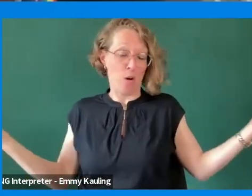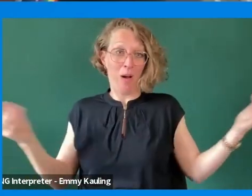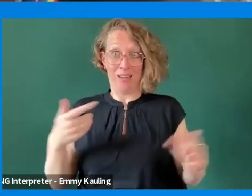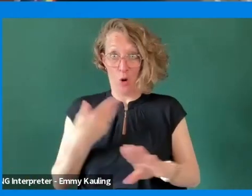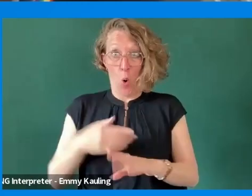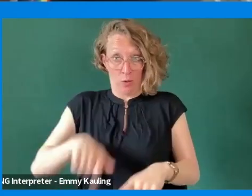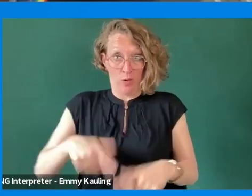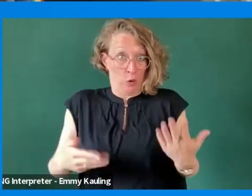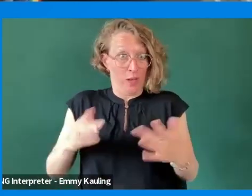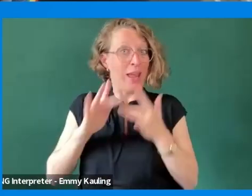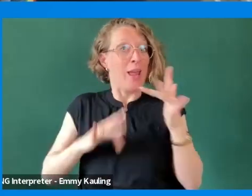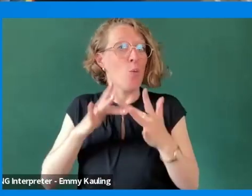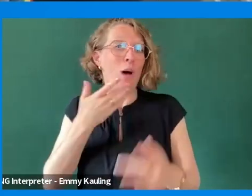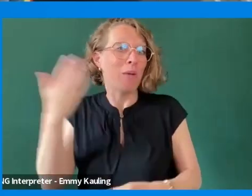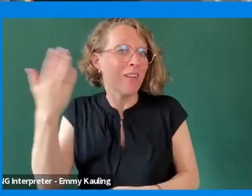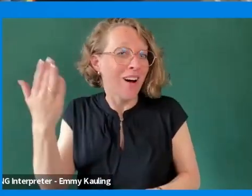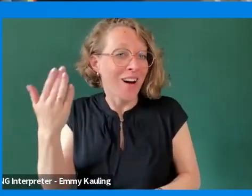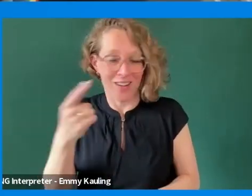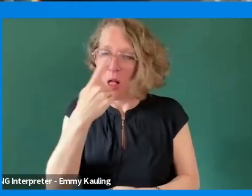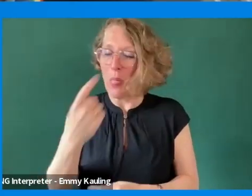call will be able to